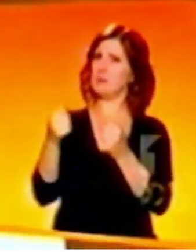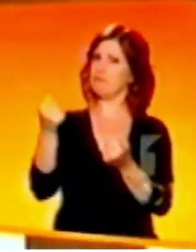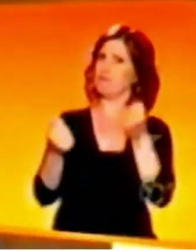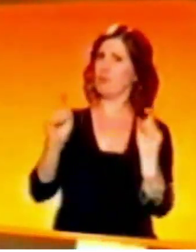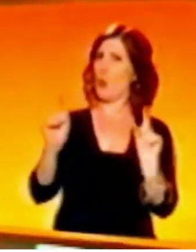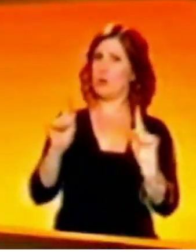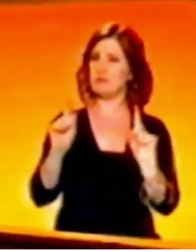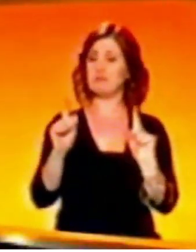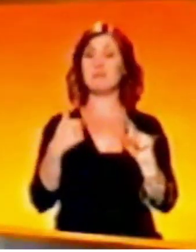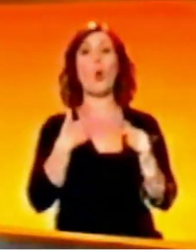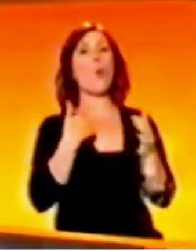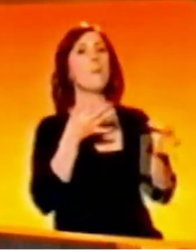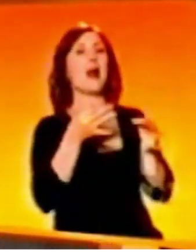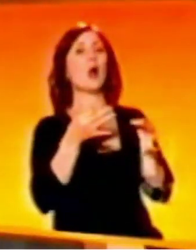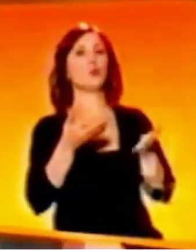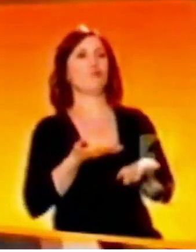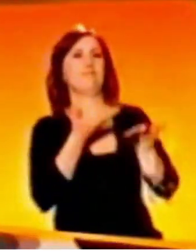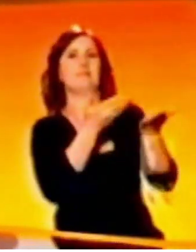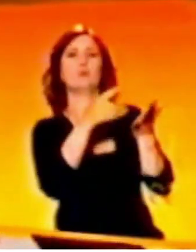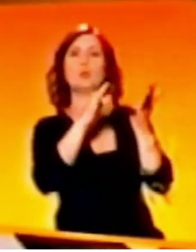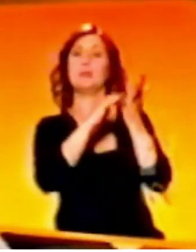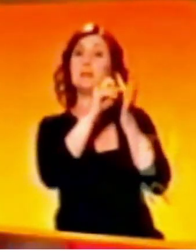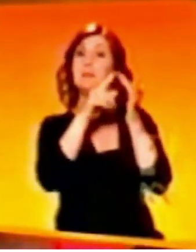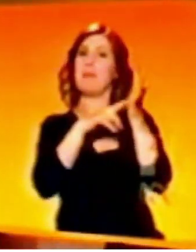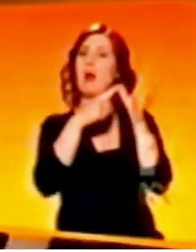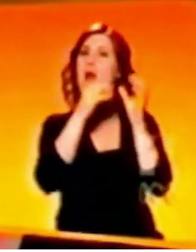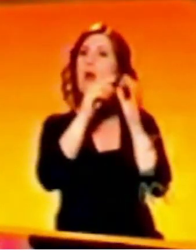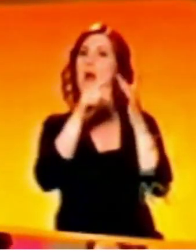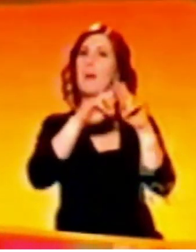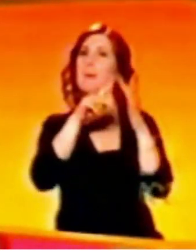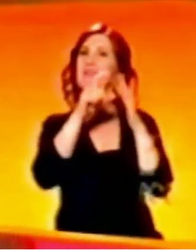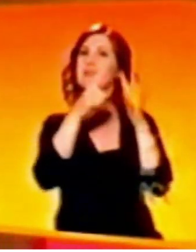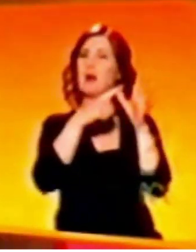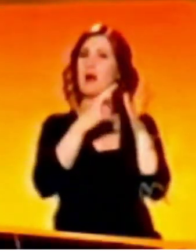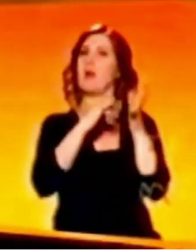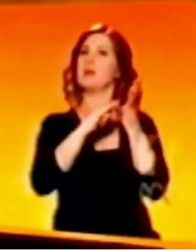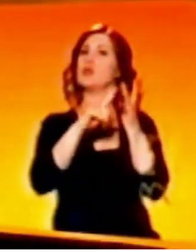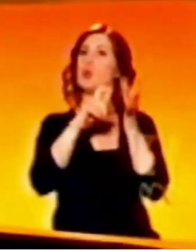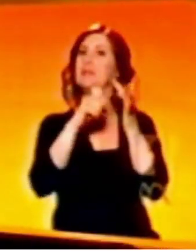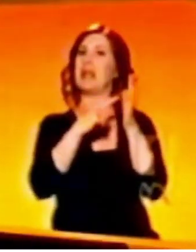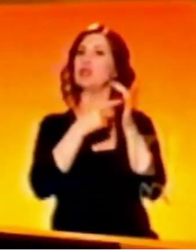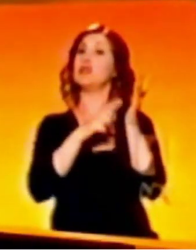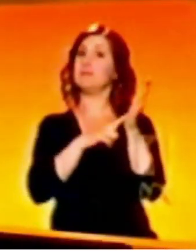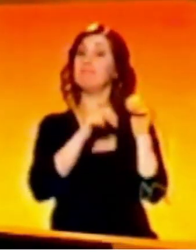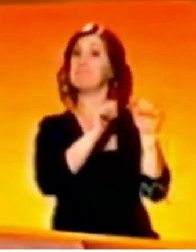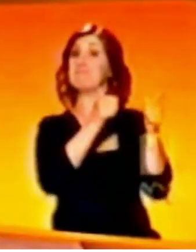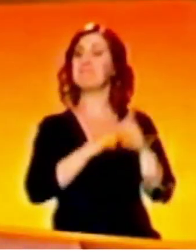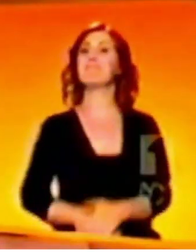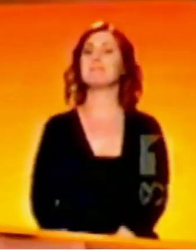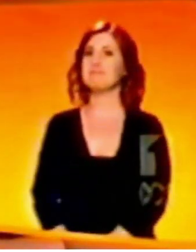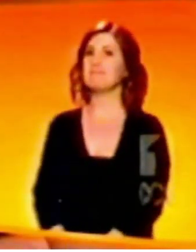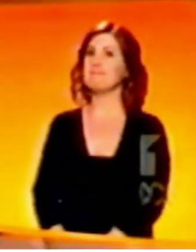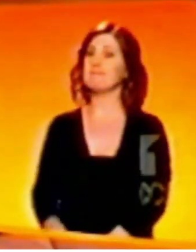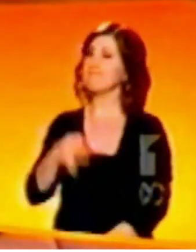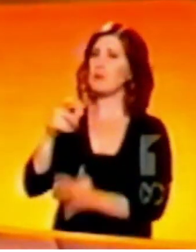it, Charles? We intend to donate to the Spine and Bifida Association. Great. Kurt?